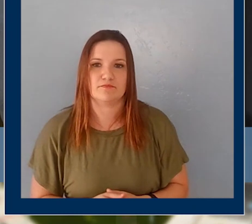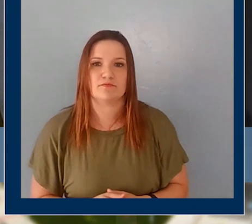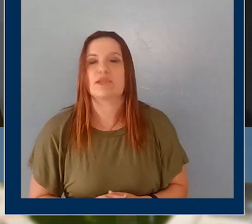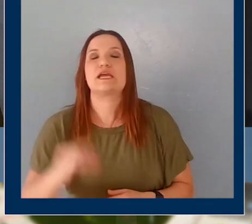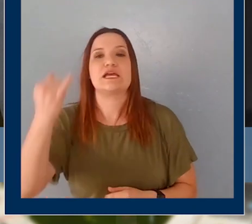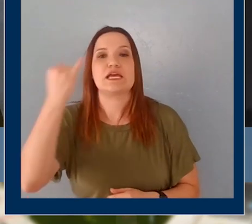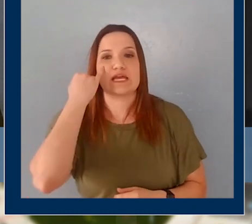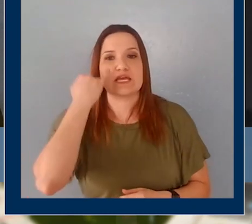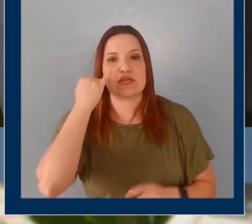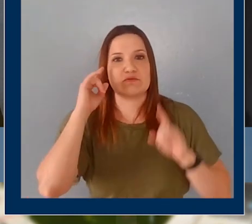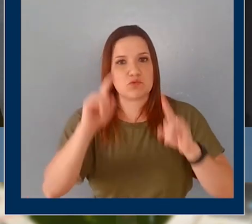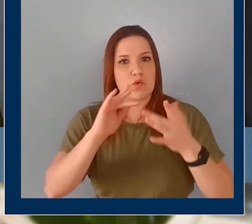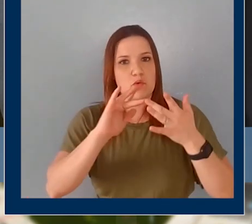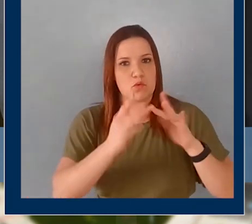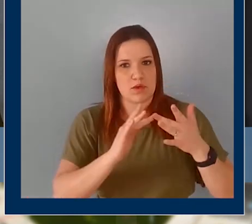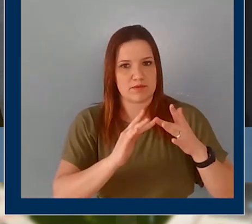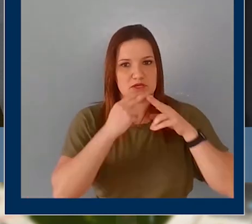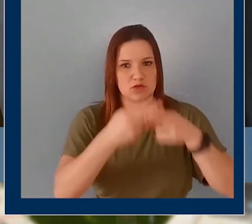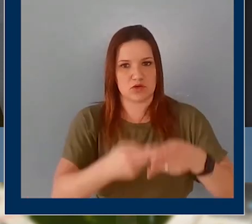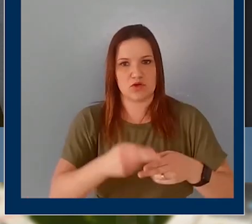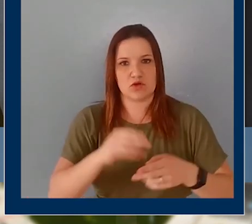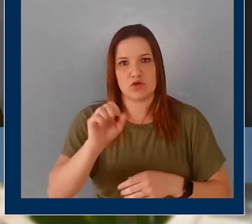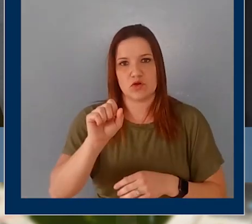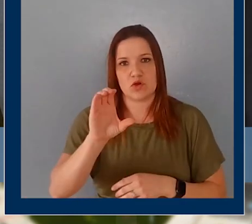down a website for folks.